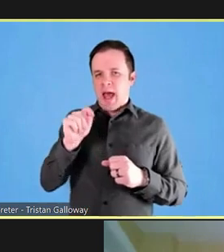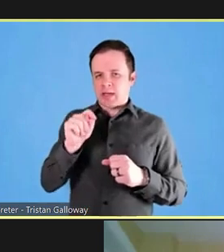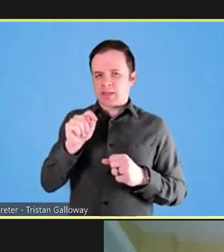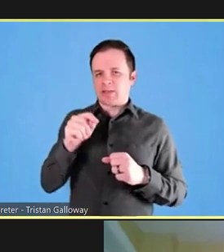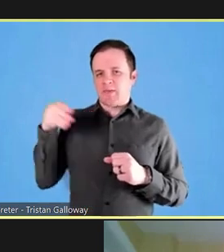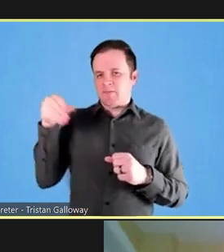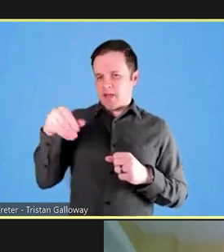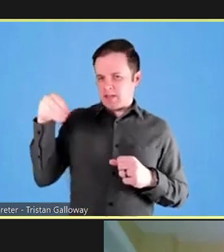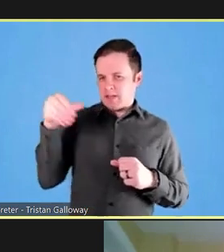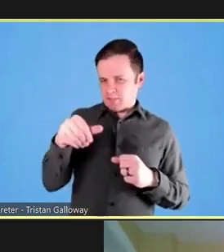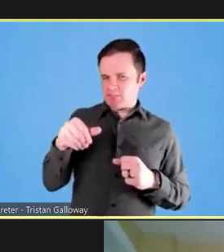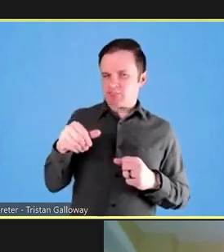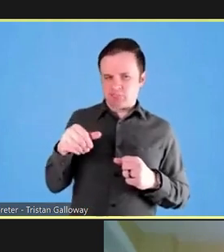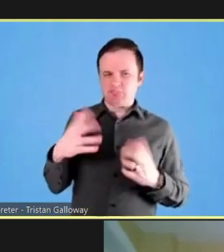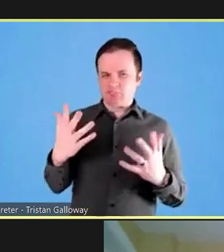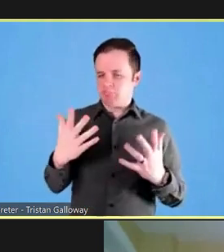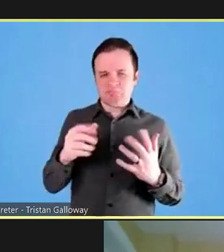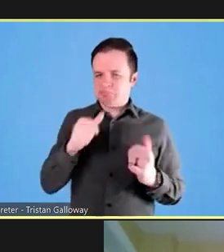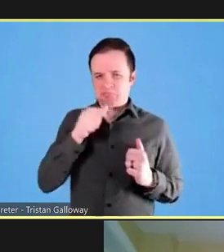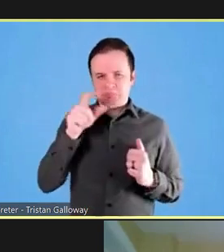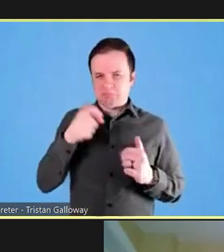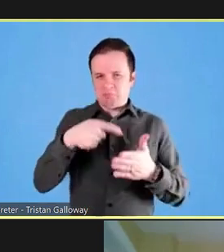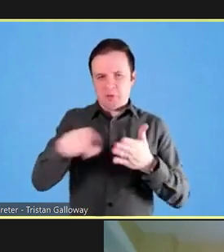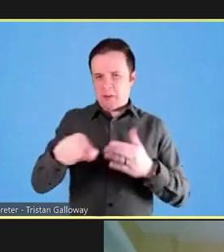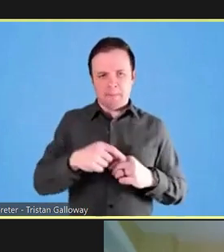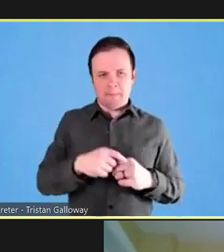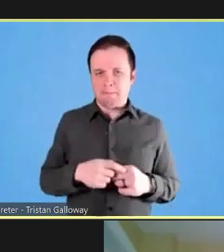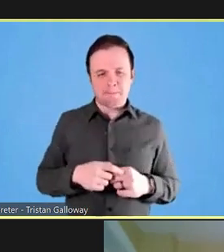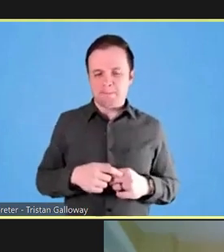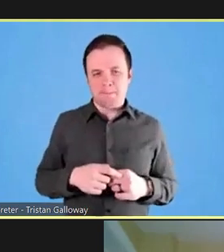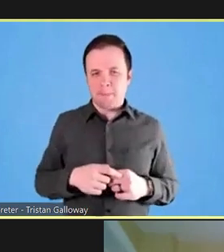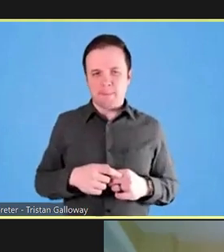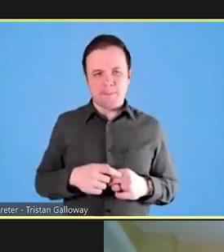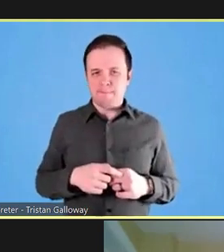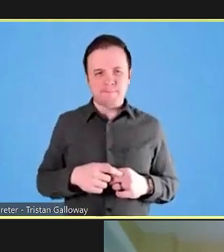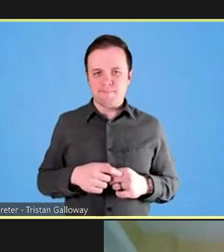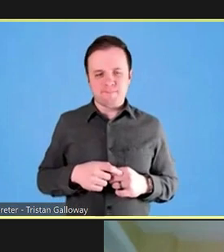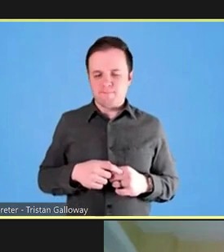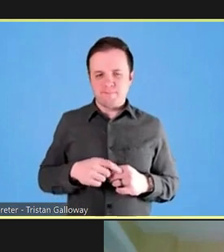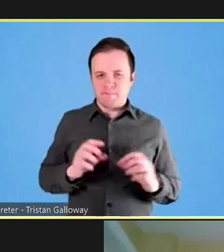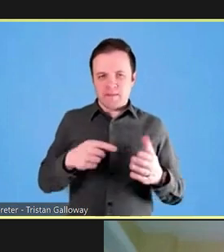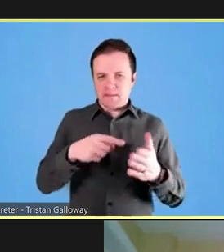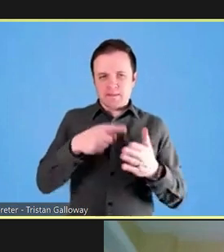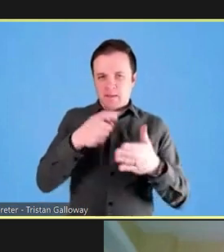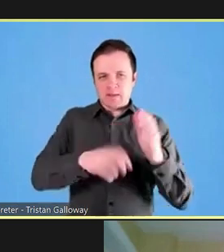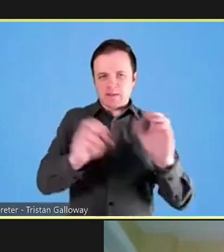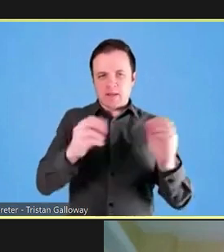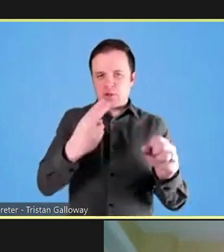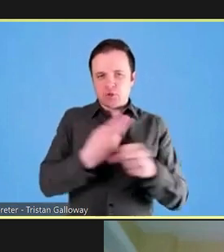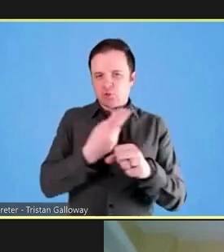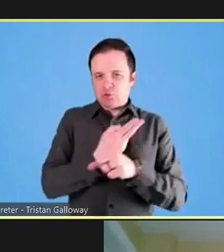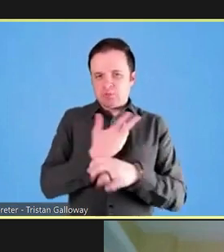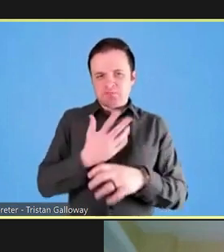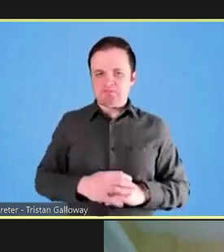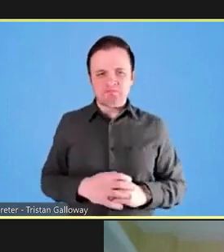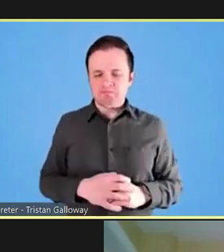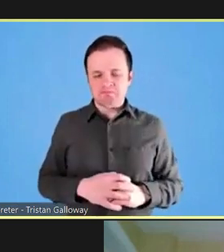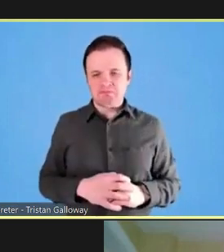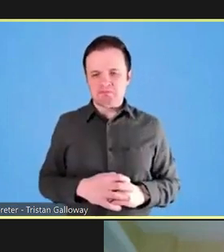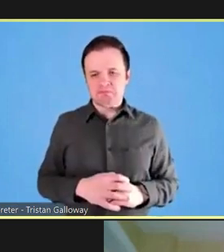just at no cost at all to use them. And, just